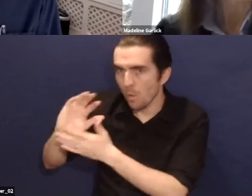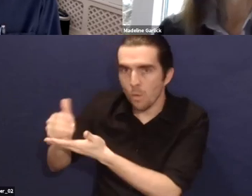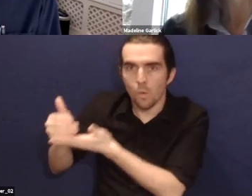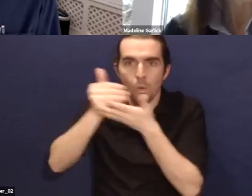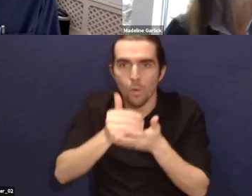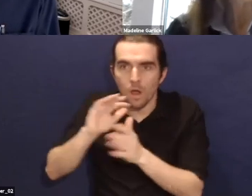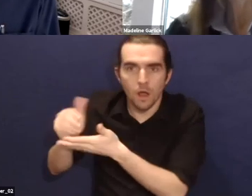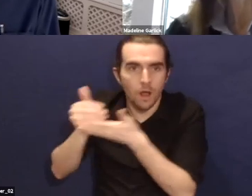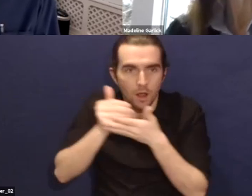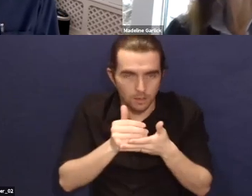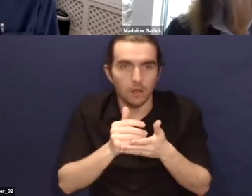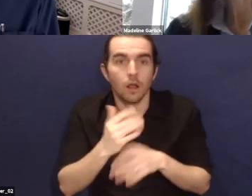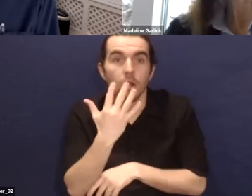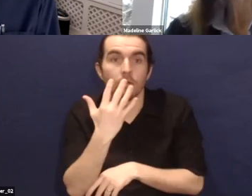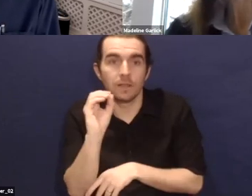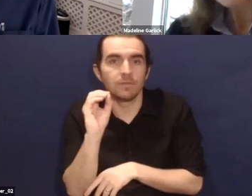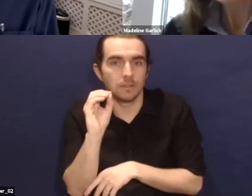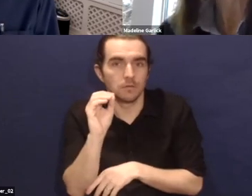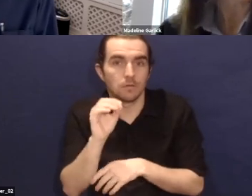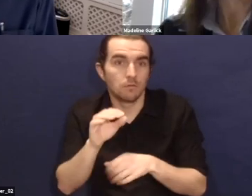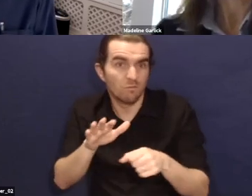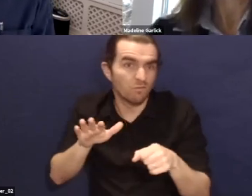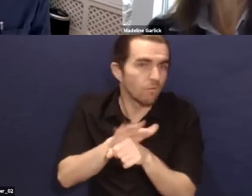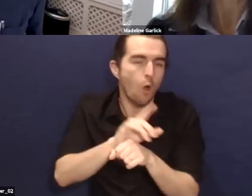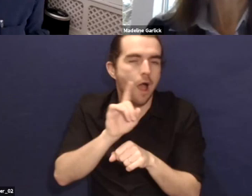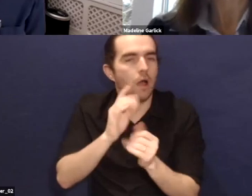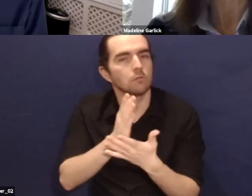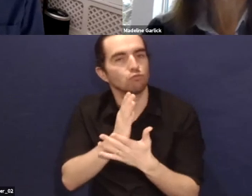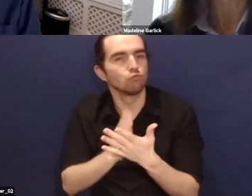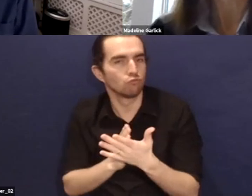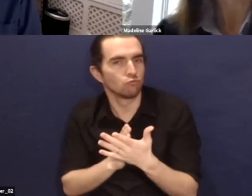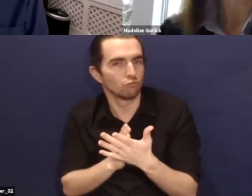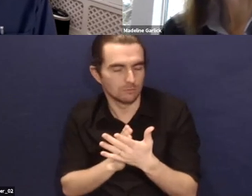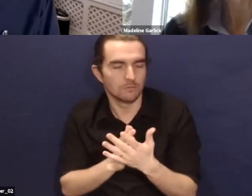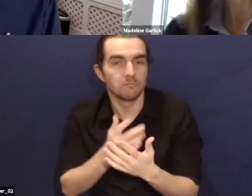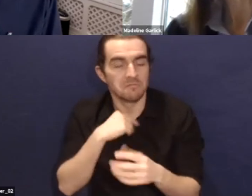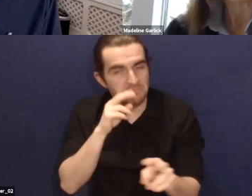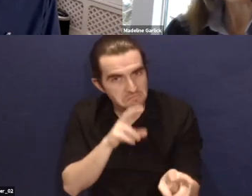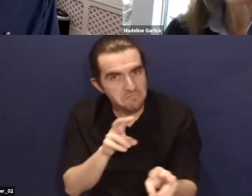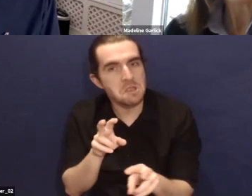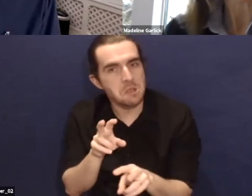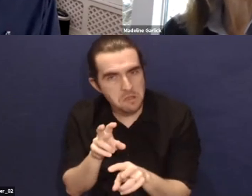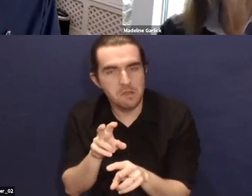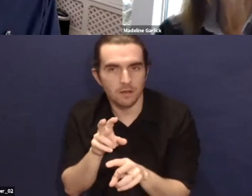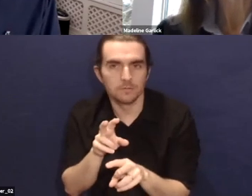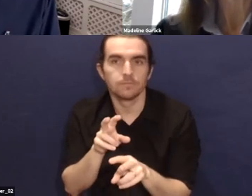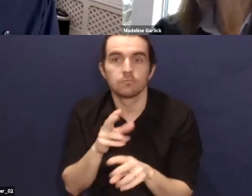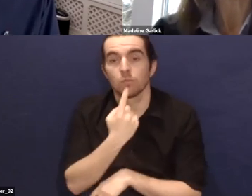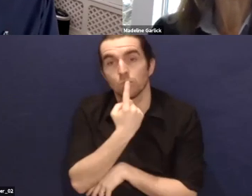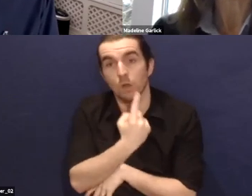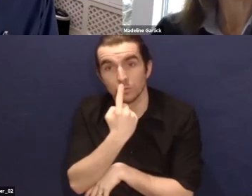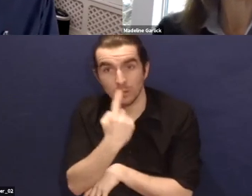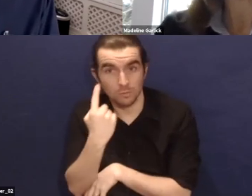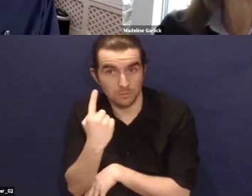technology, remote arrangements, and creative ways to ensure that procedures and documentation can